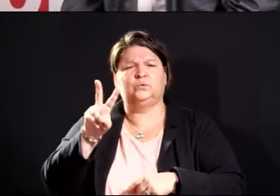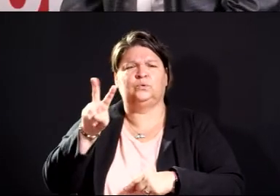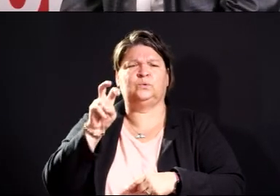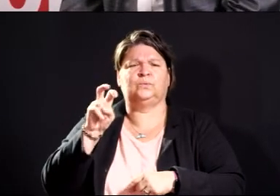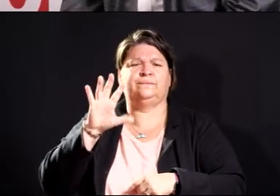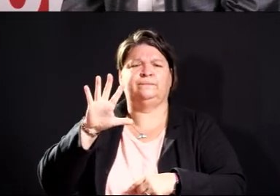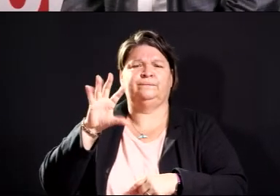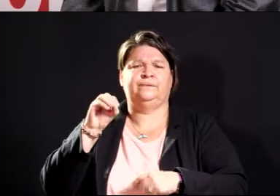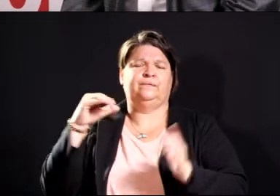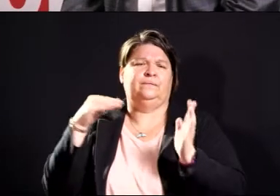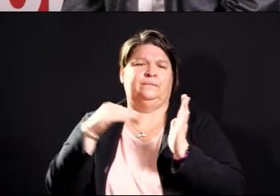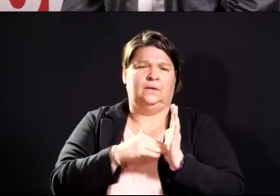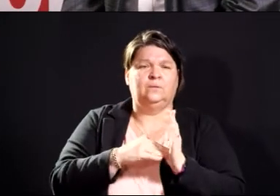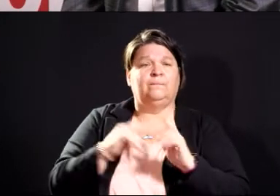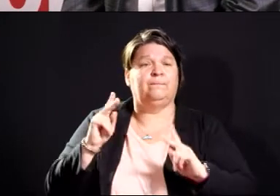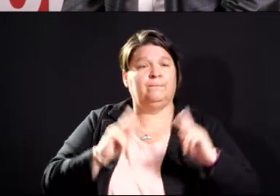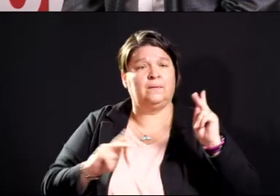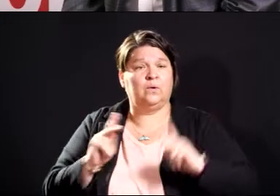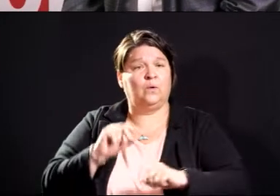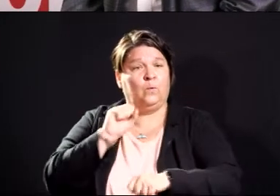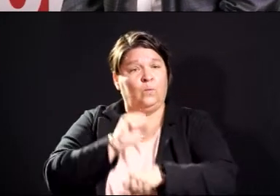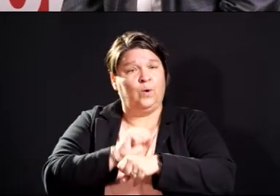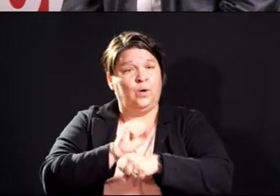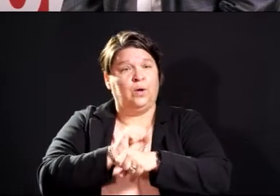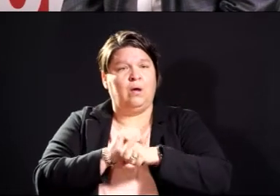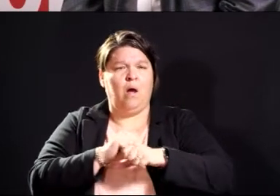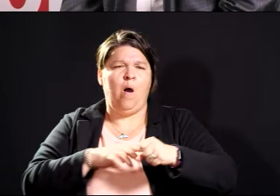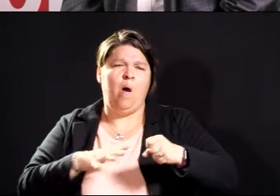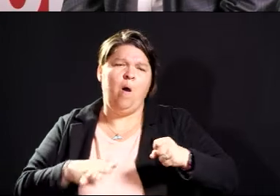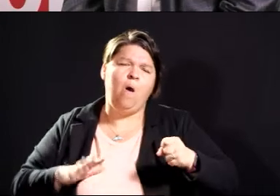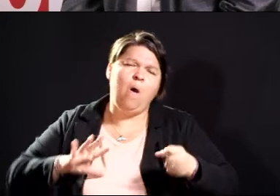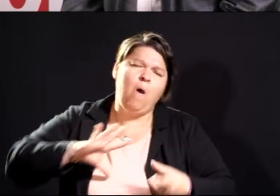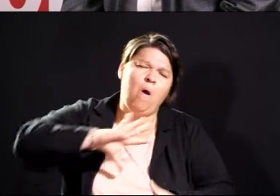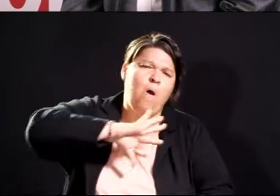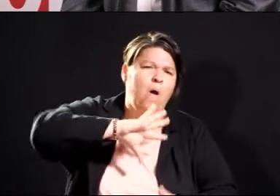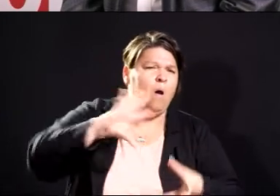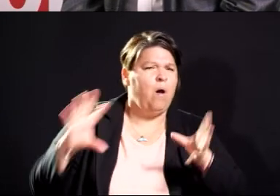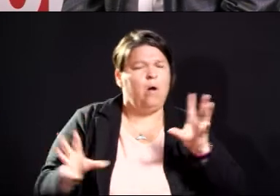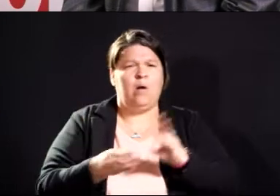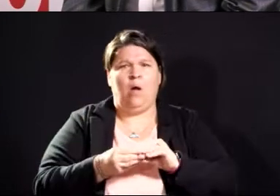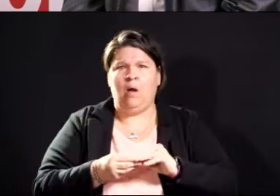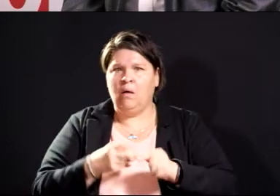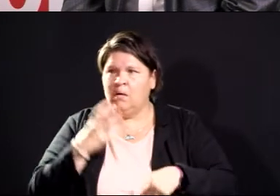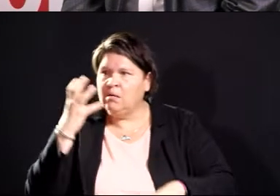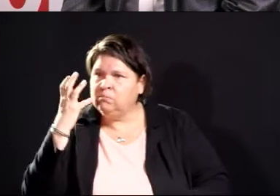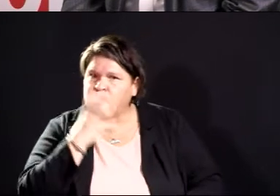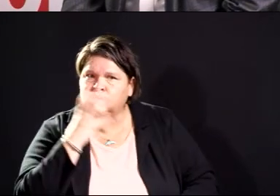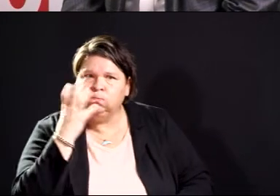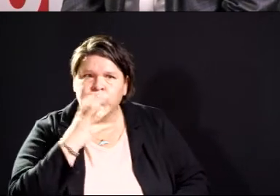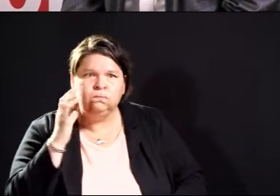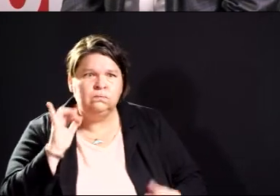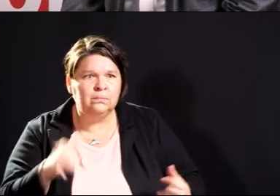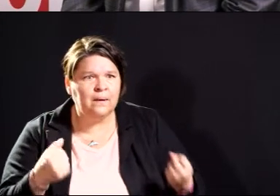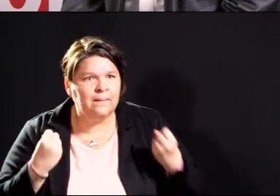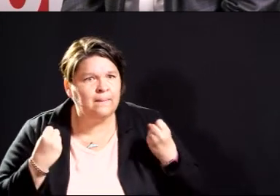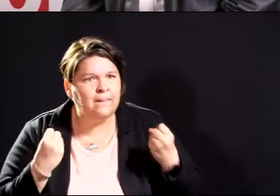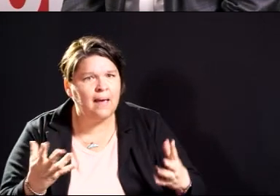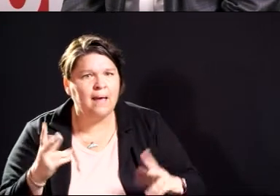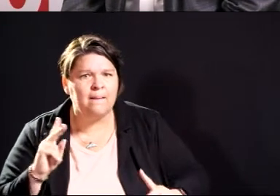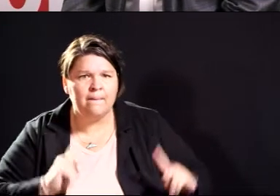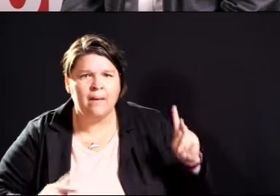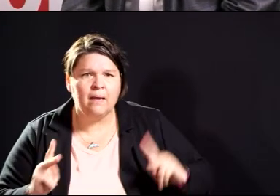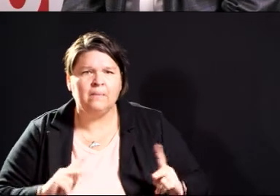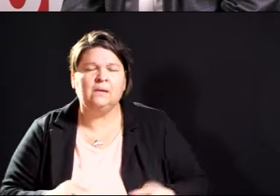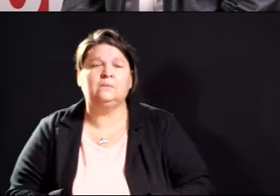other associated with DFW Airport. That's a lot of people in this region. It really is. We had a board